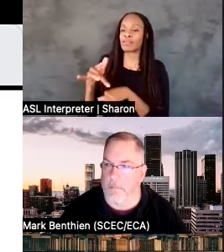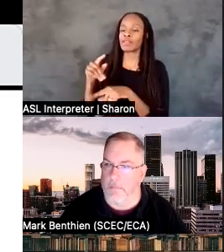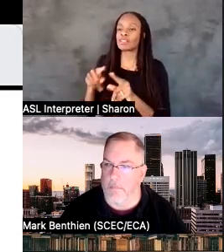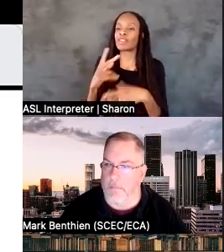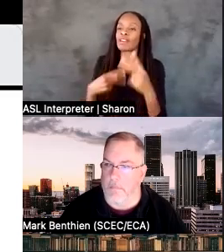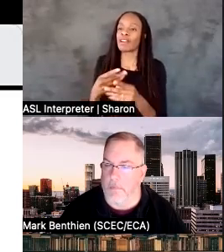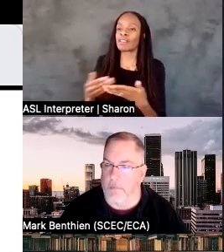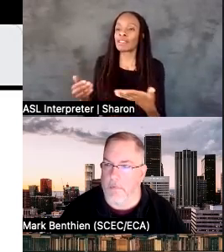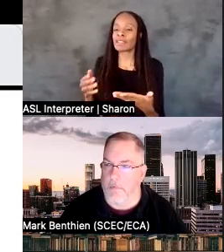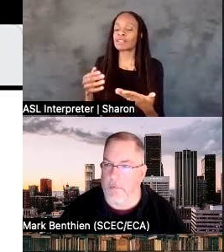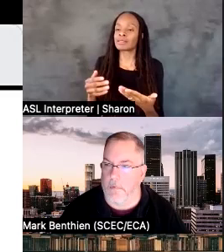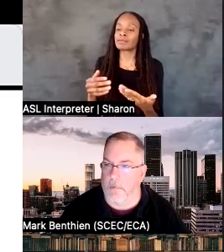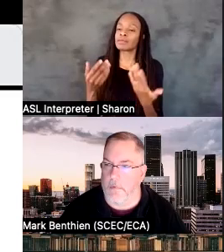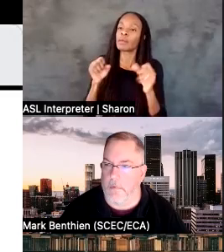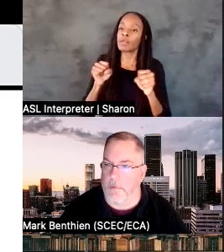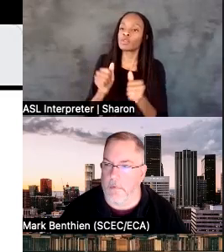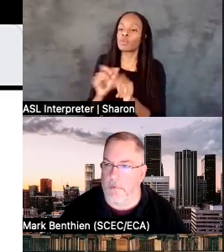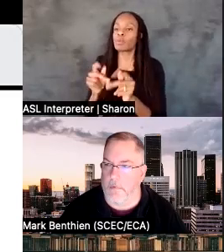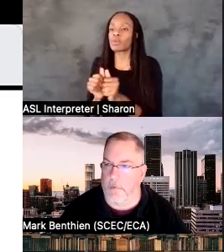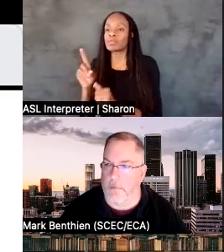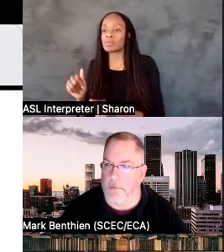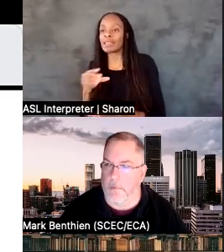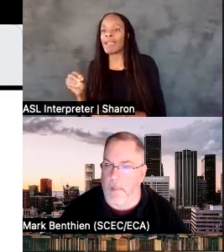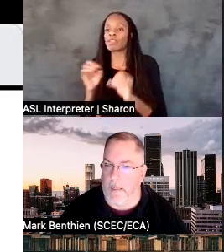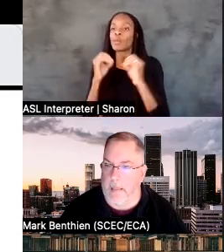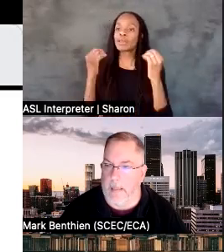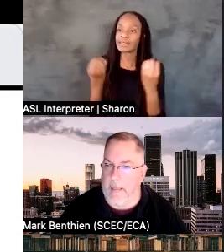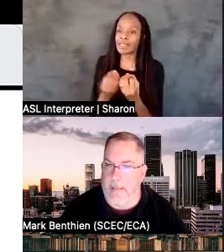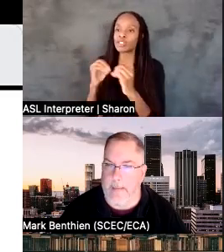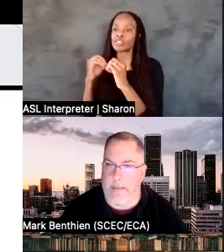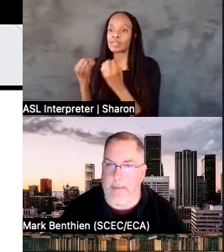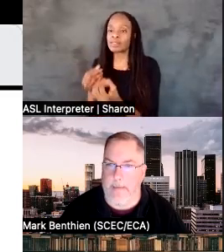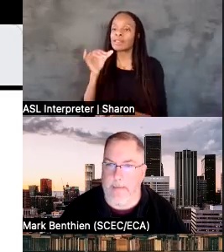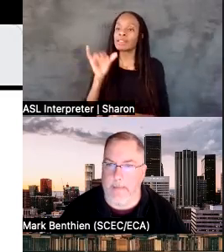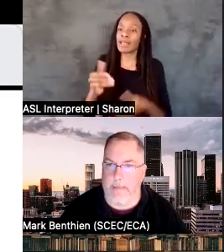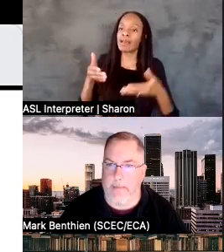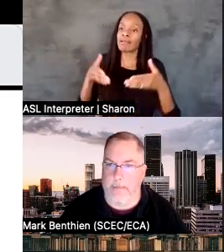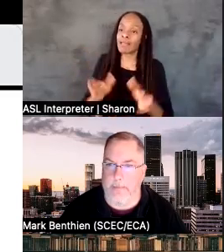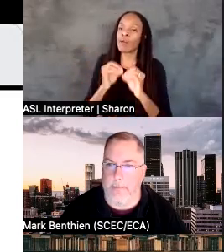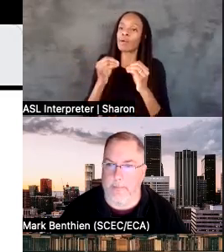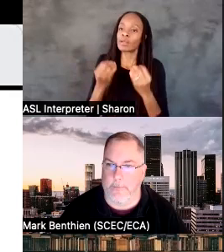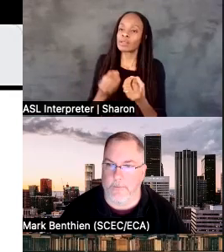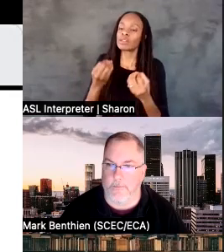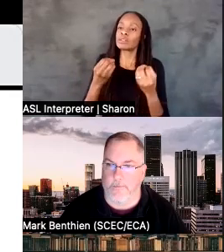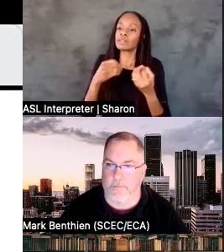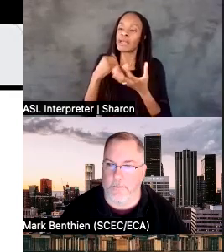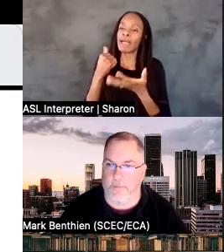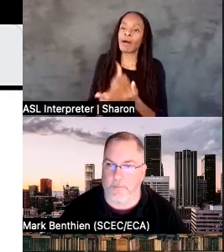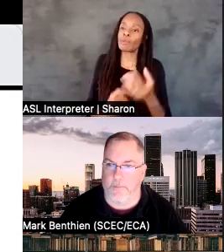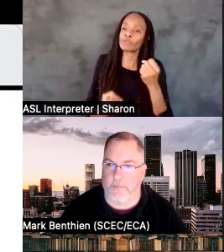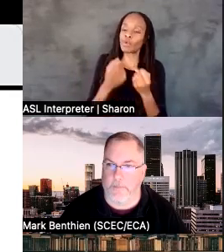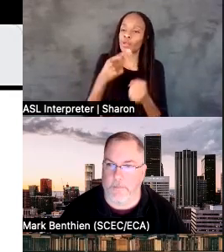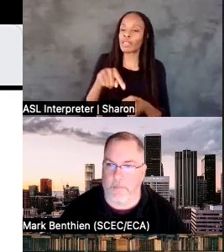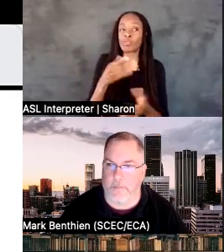the abilities of people with disabilities, and the organizations and a lot of the organizations that help support them. It's